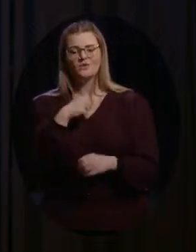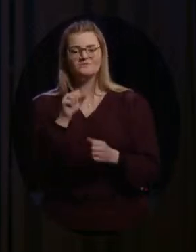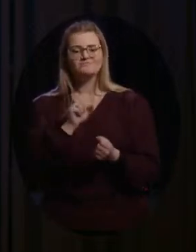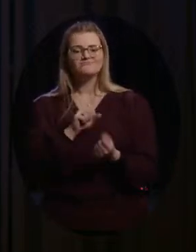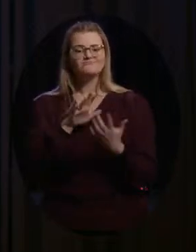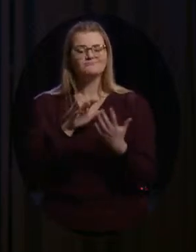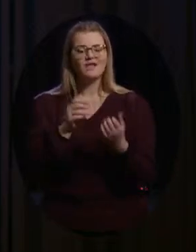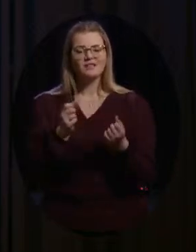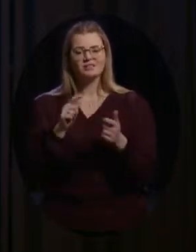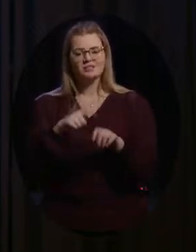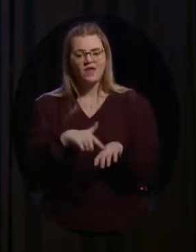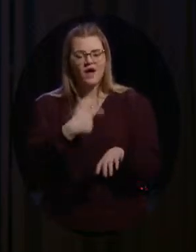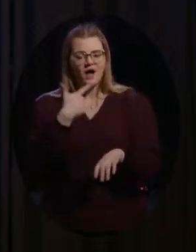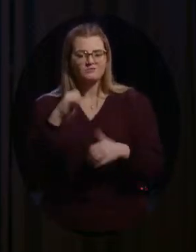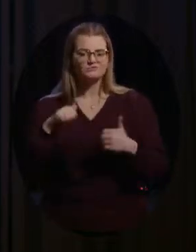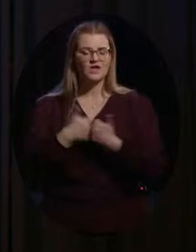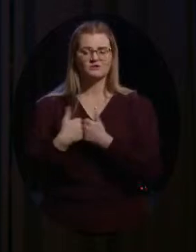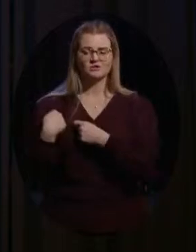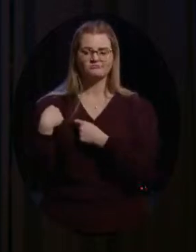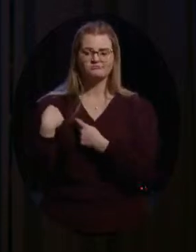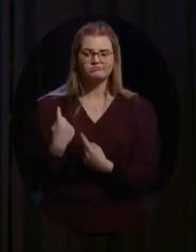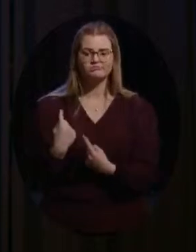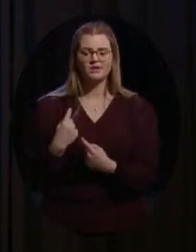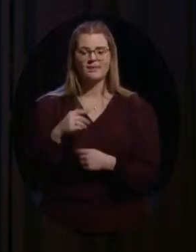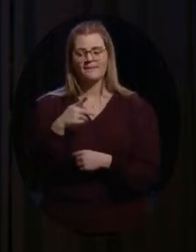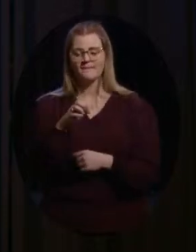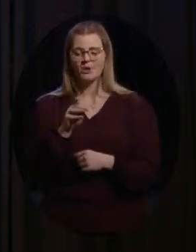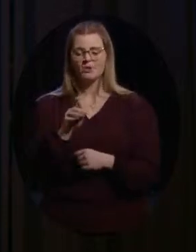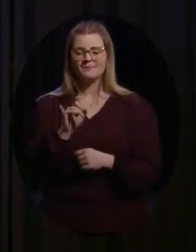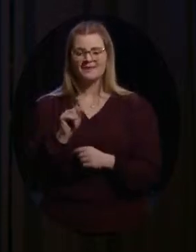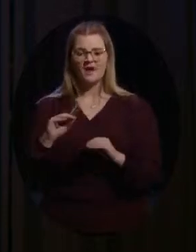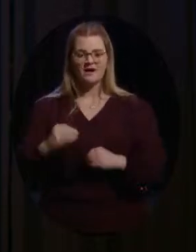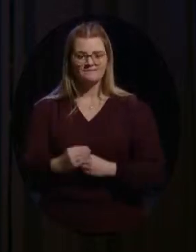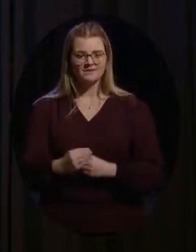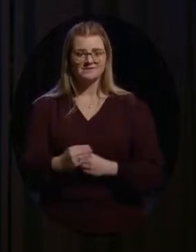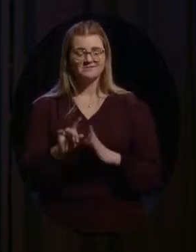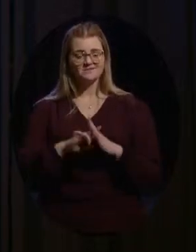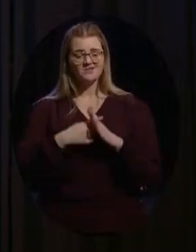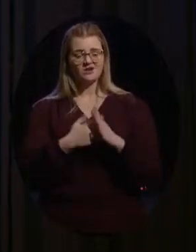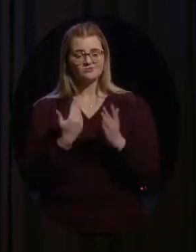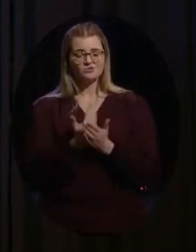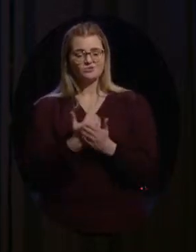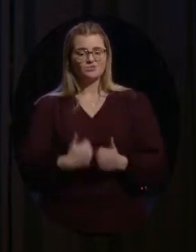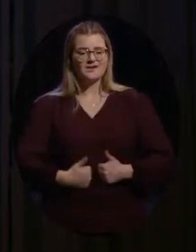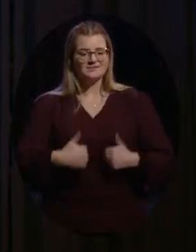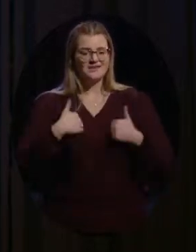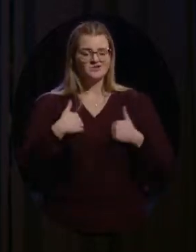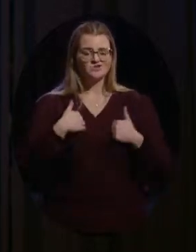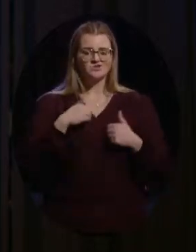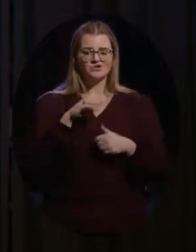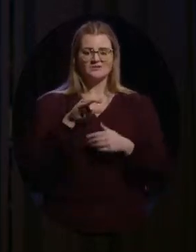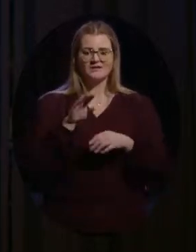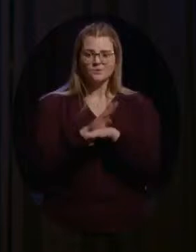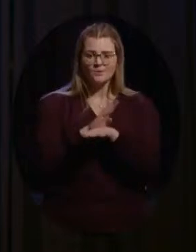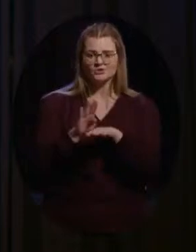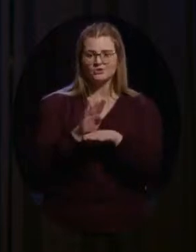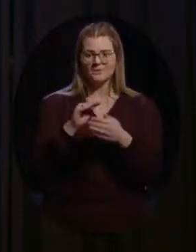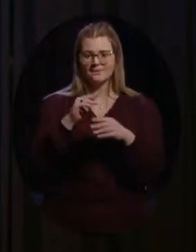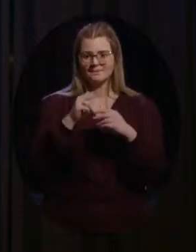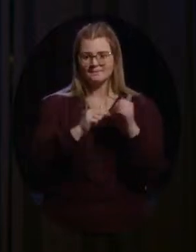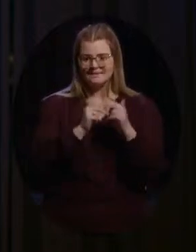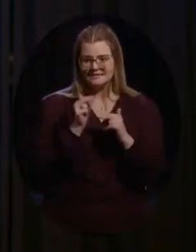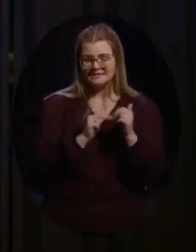long-standing challenges in our permitting office to streamline the addition of new residential and commercial buildings, and it